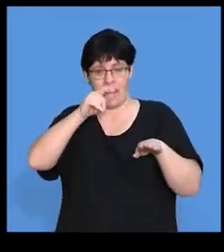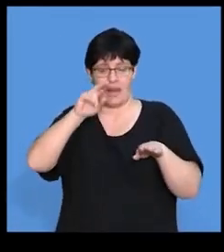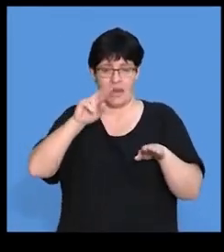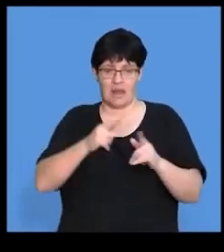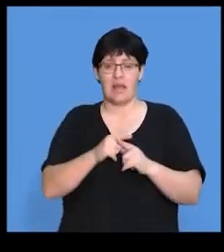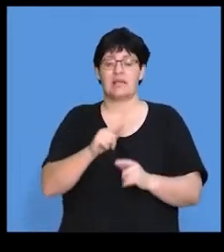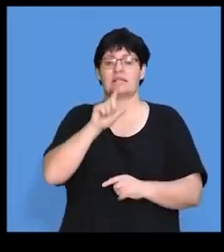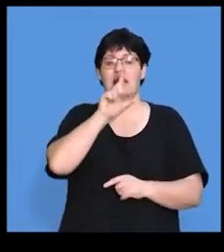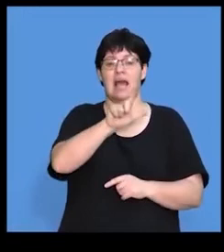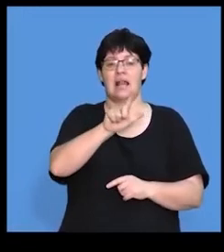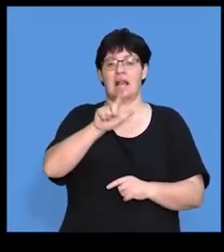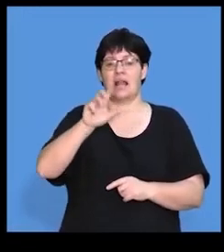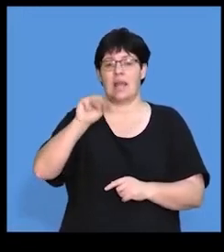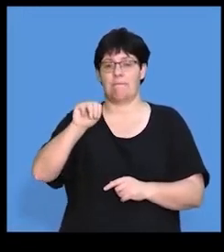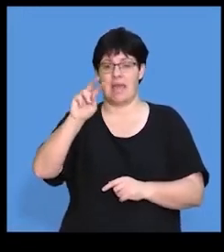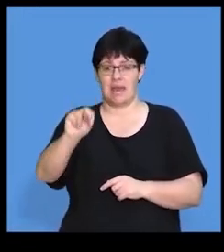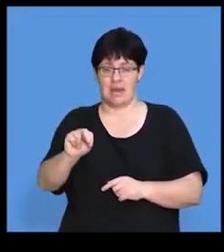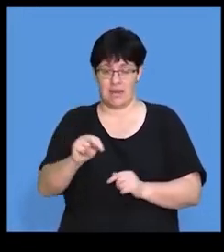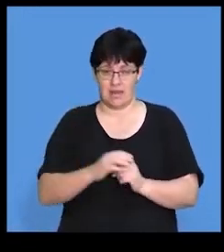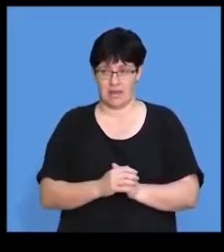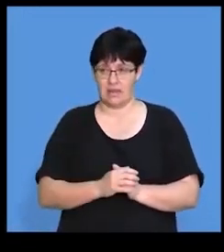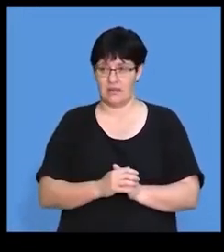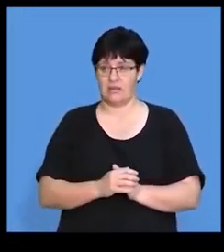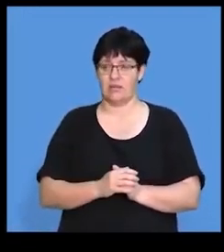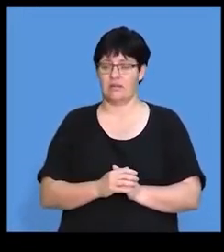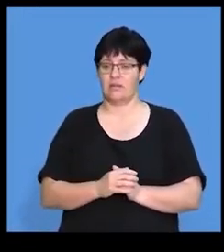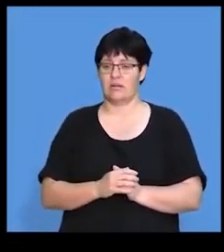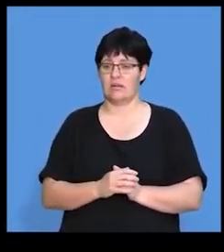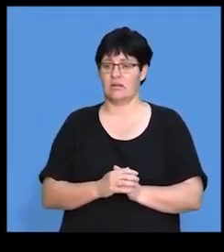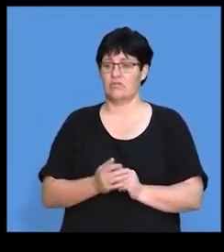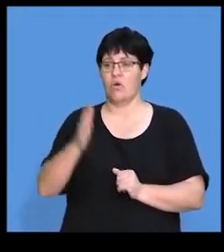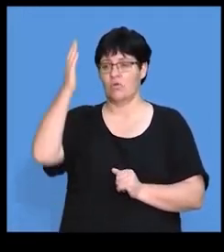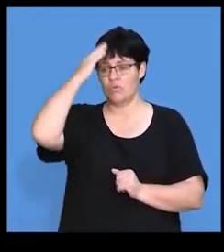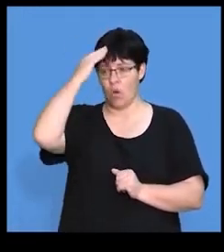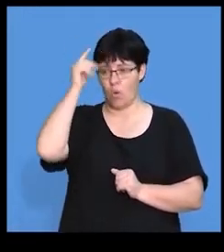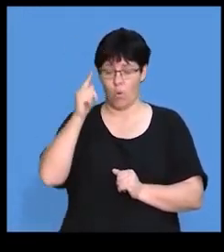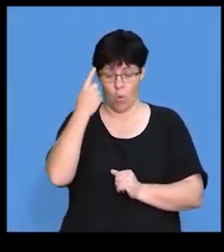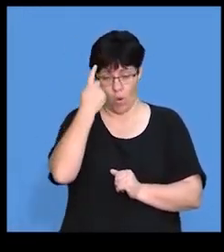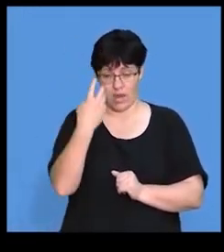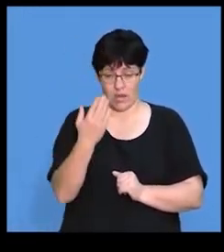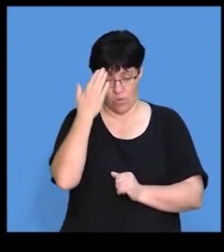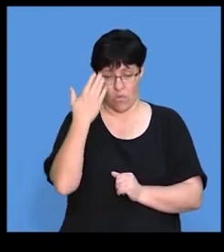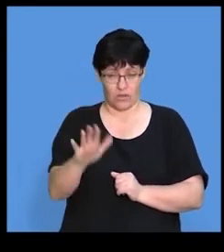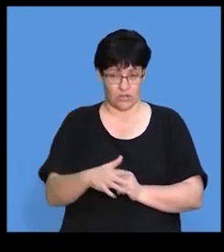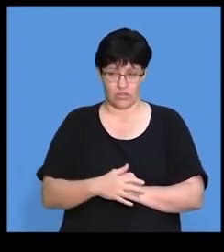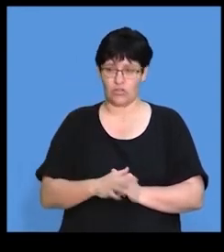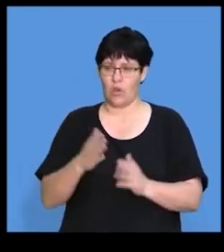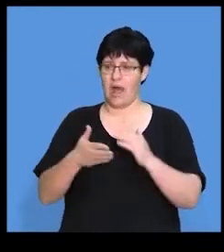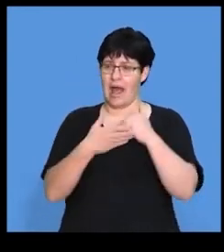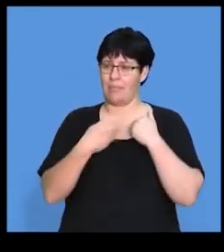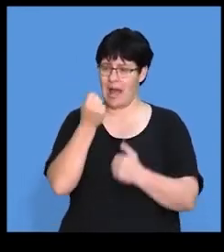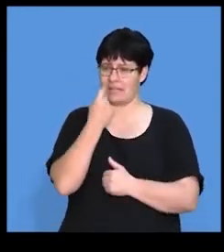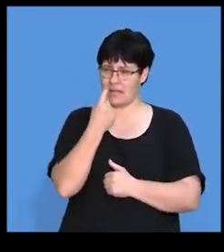horizontal plane, and it's triangle LMN. Okay, so we know one of the angles in that triangle. In fact, to